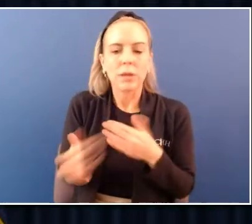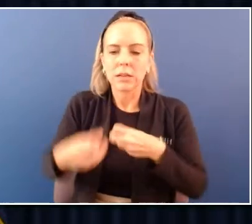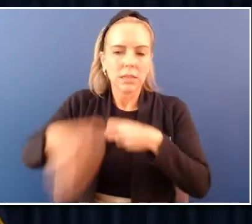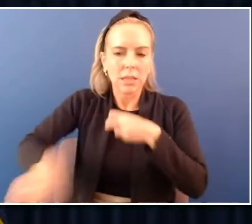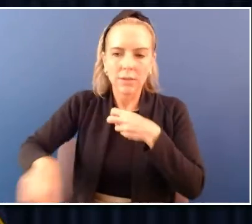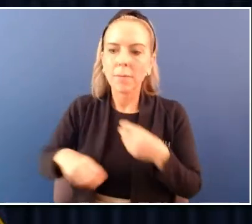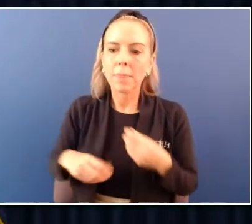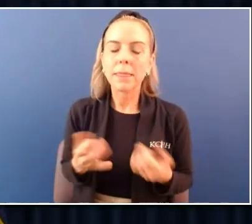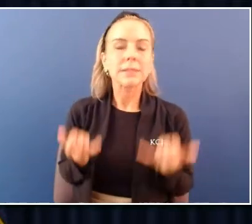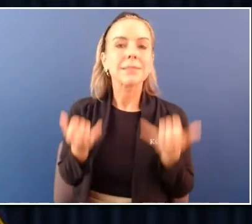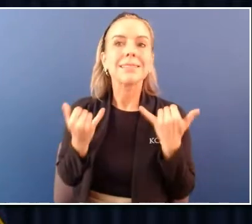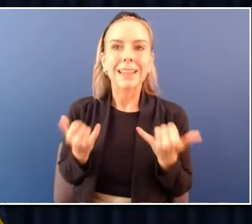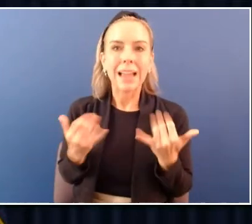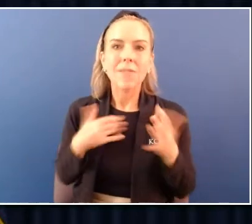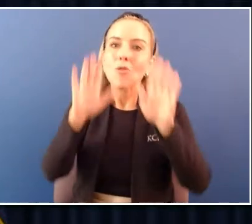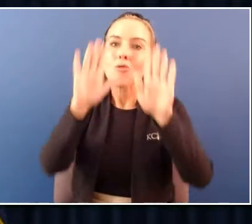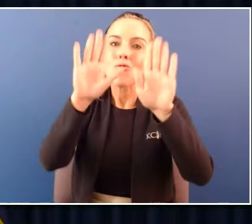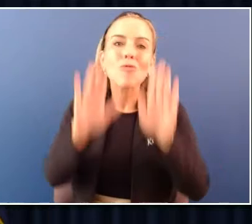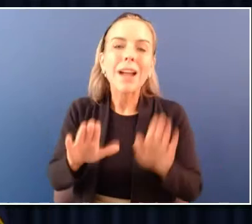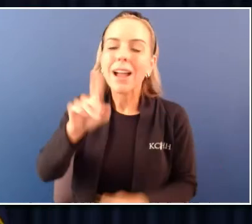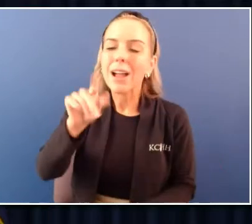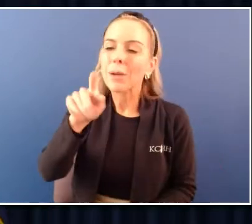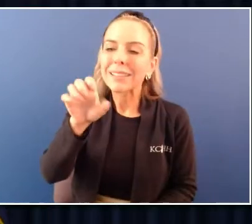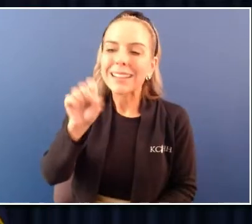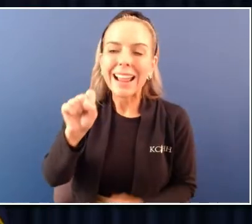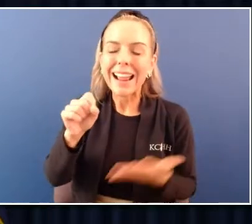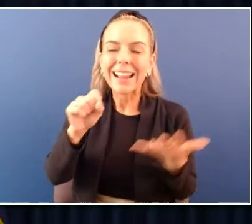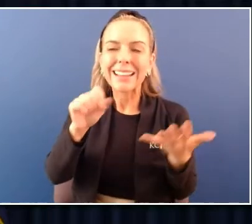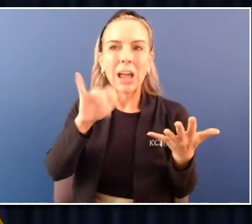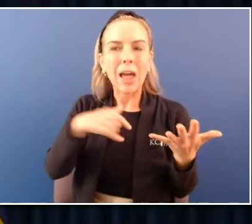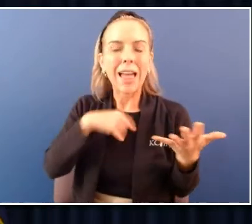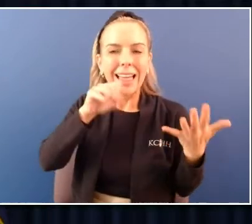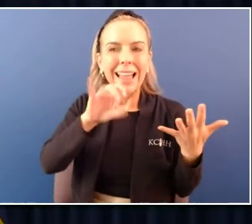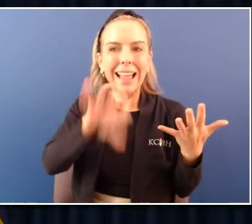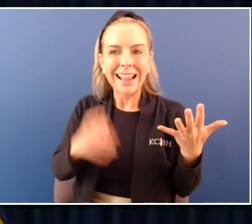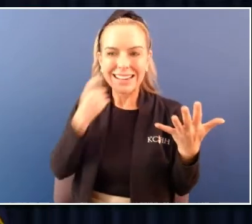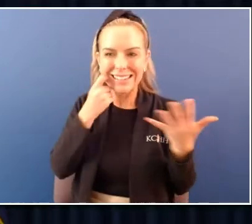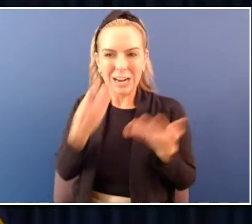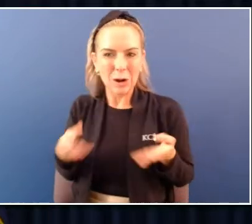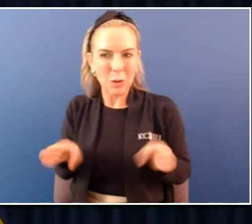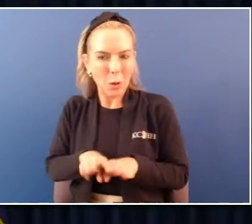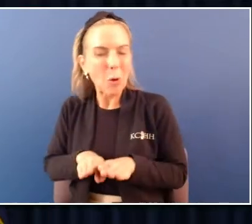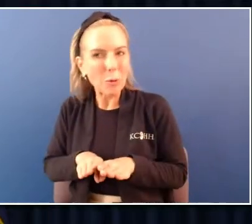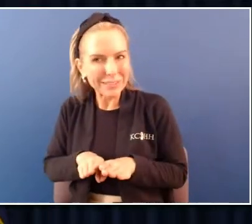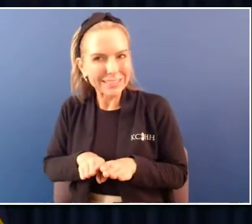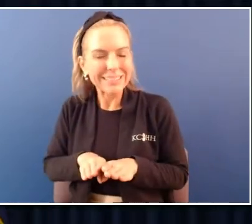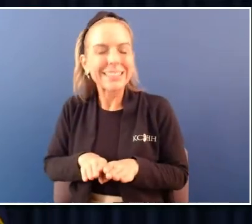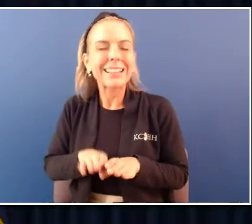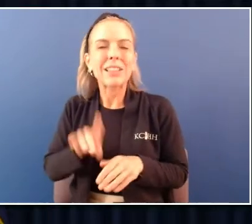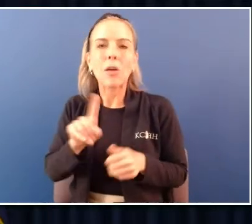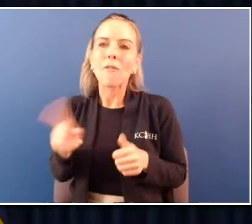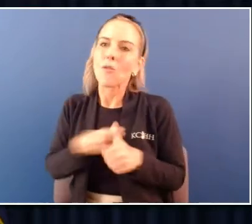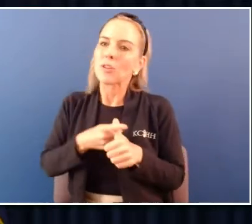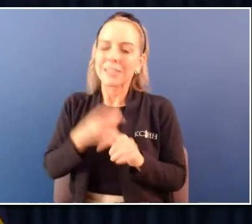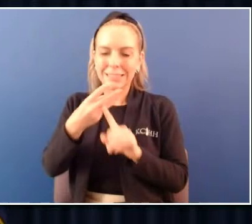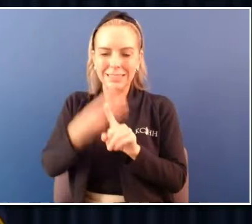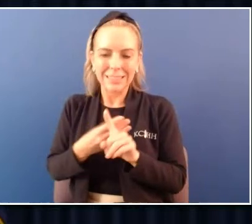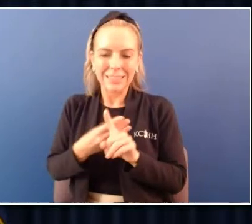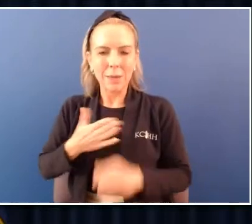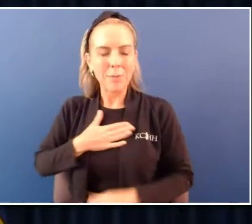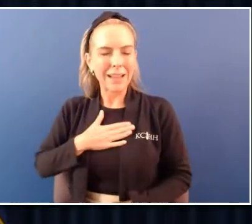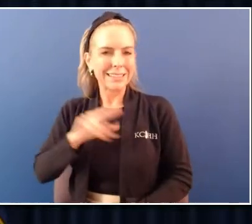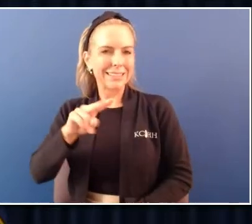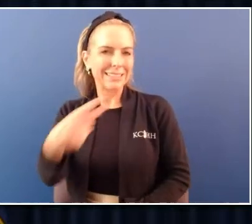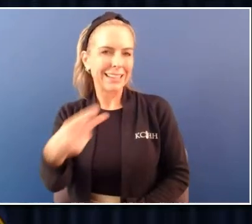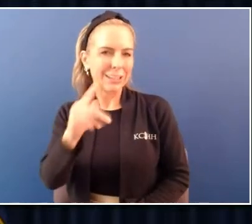Today, we've had some great updates, and all this comes at a time when I just closed out the first 6 months of my second term. I